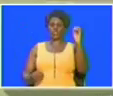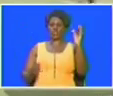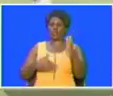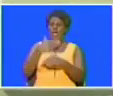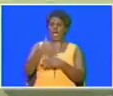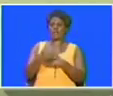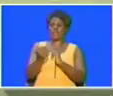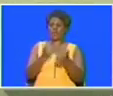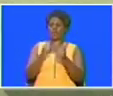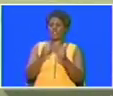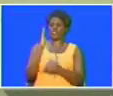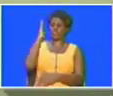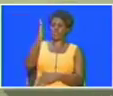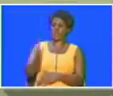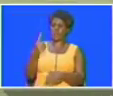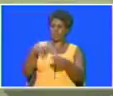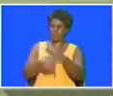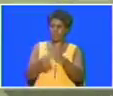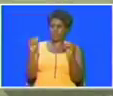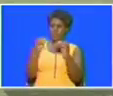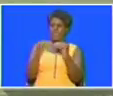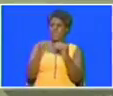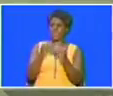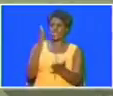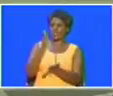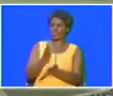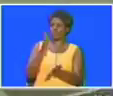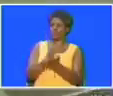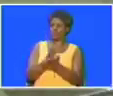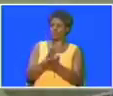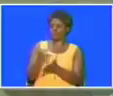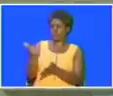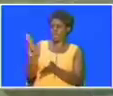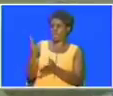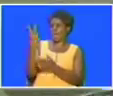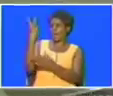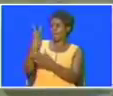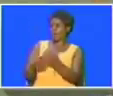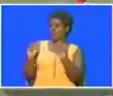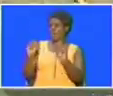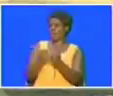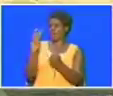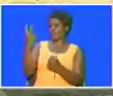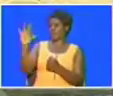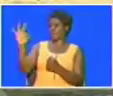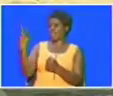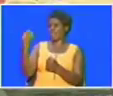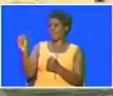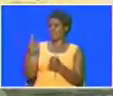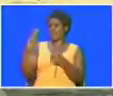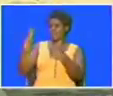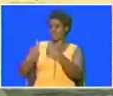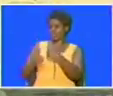book a place in the final, where they will lock horns with True Gunners. Both finals will be played on the 23rd of July,